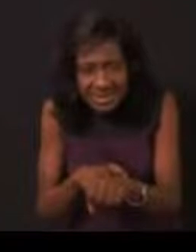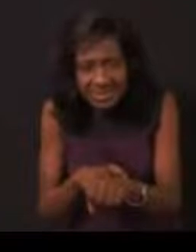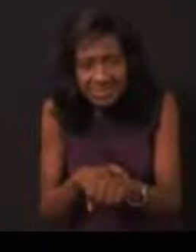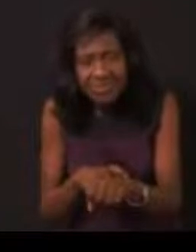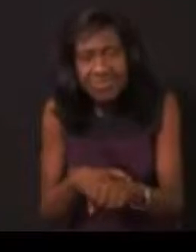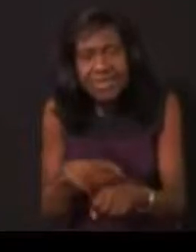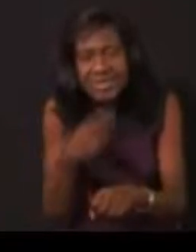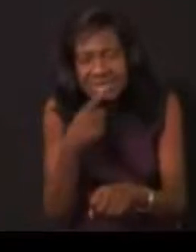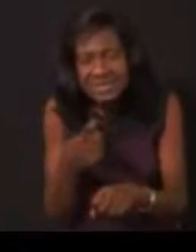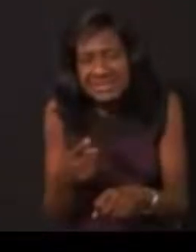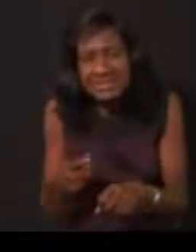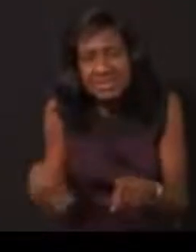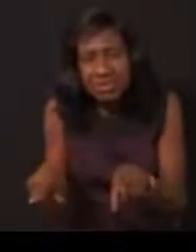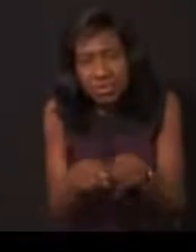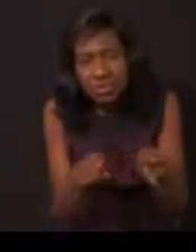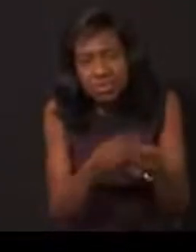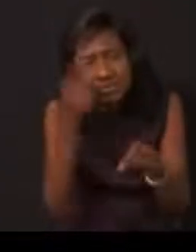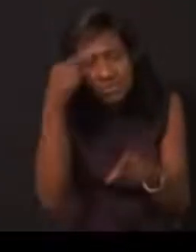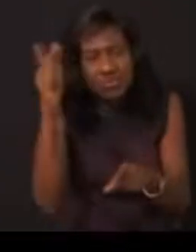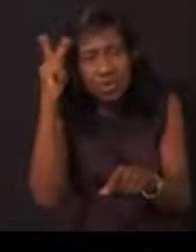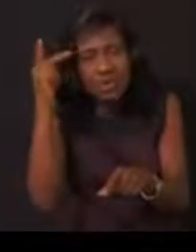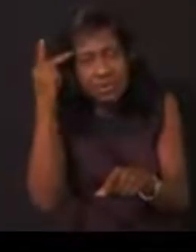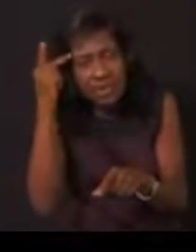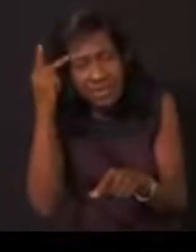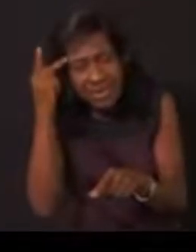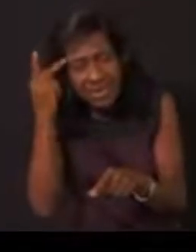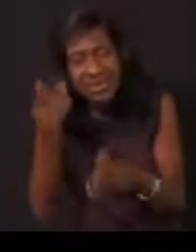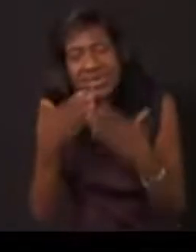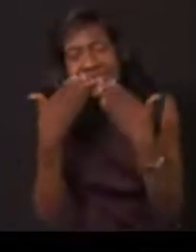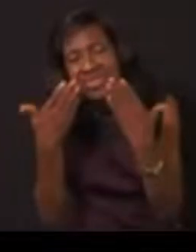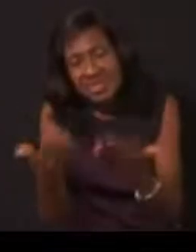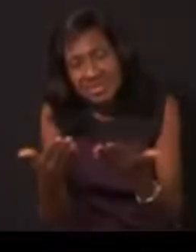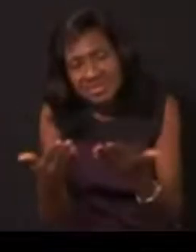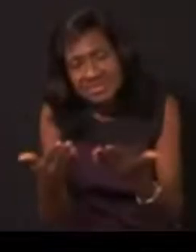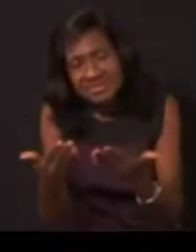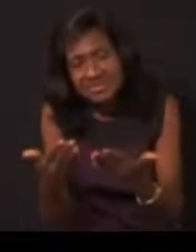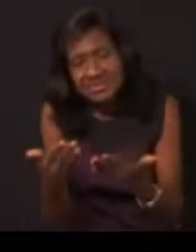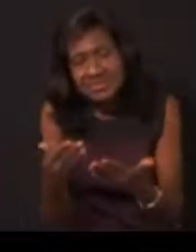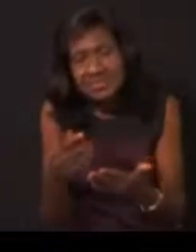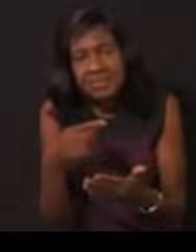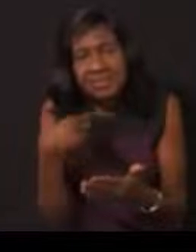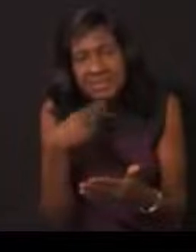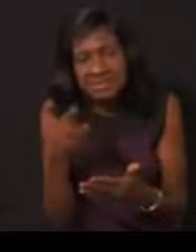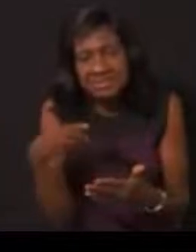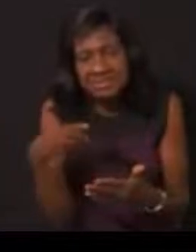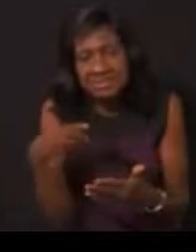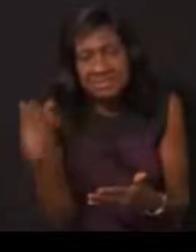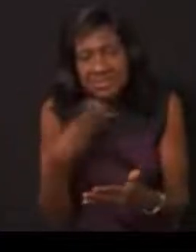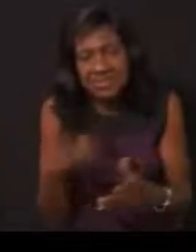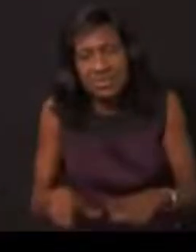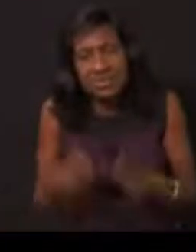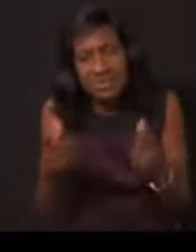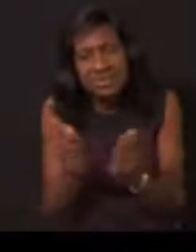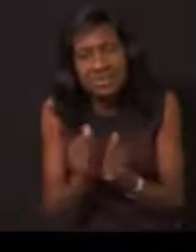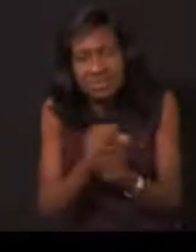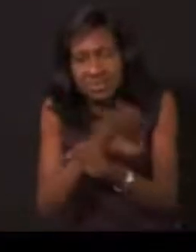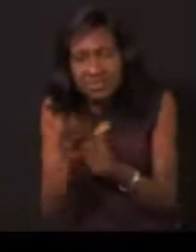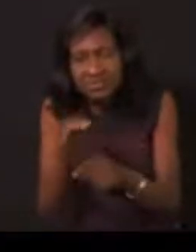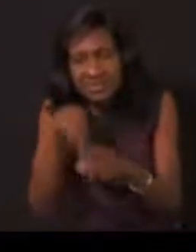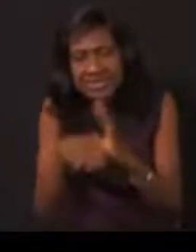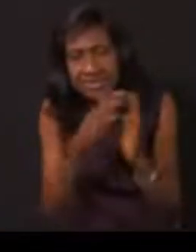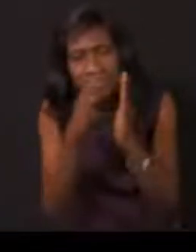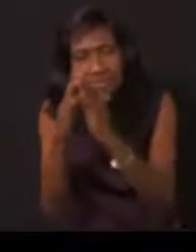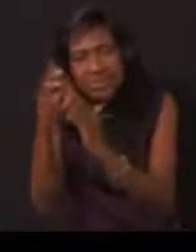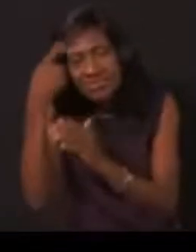to add my appreciation and thanks to all of them. We've been living with COVID in our community for some time